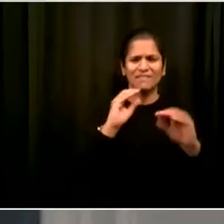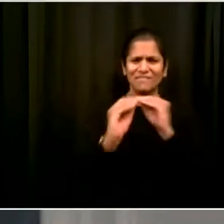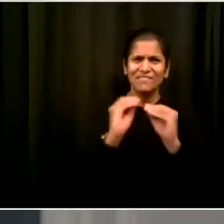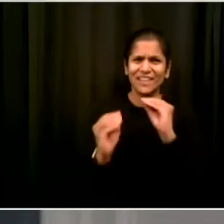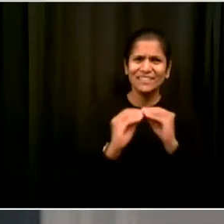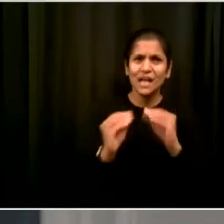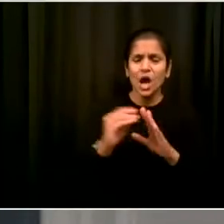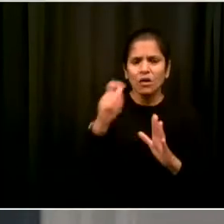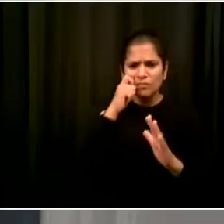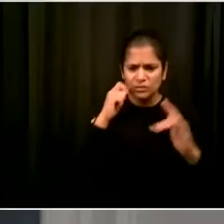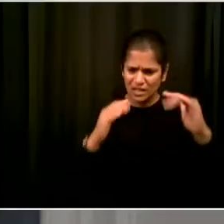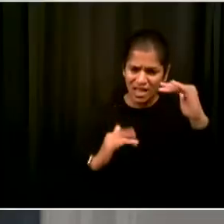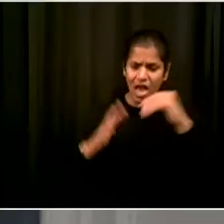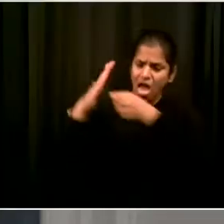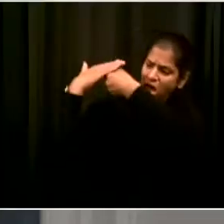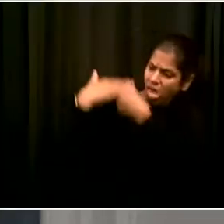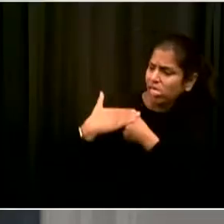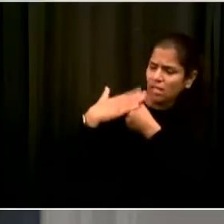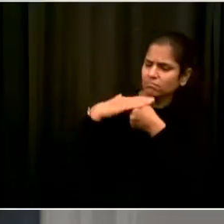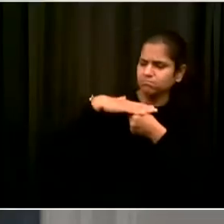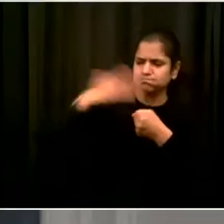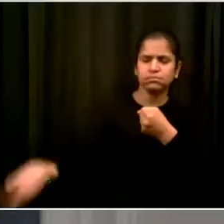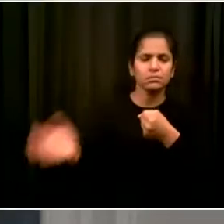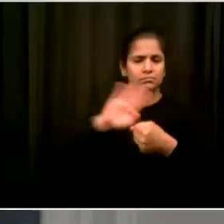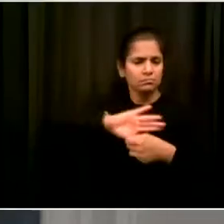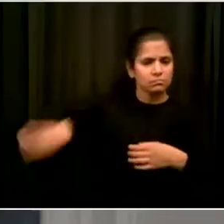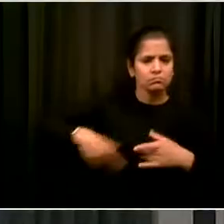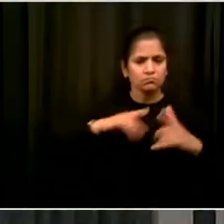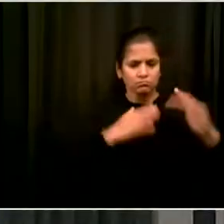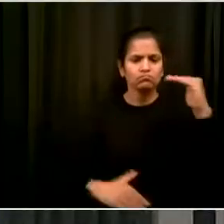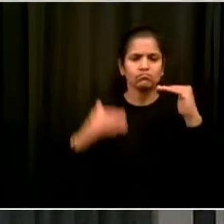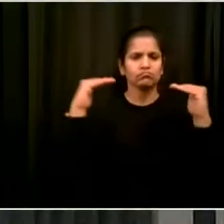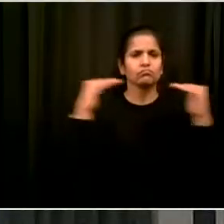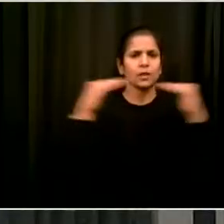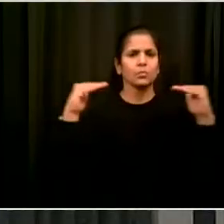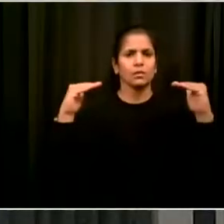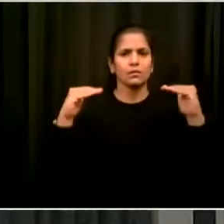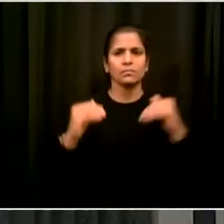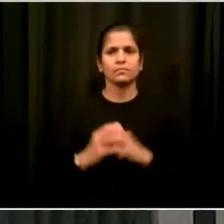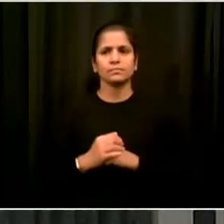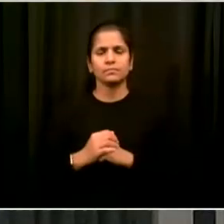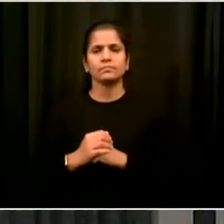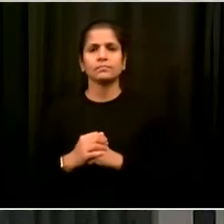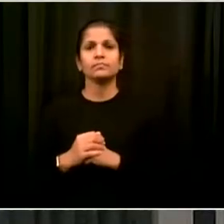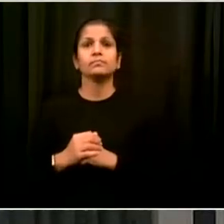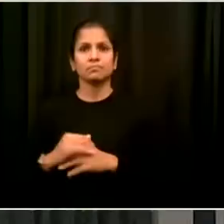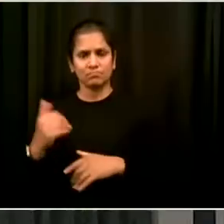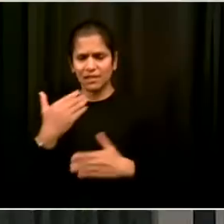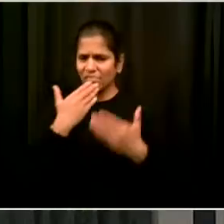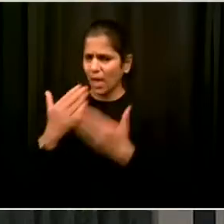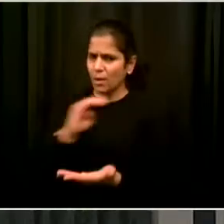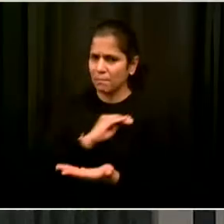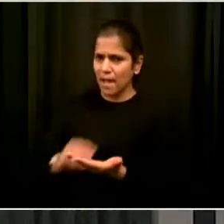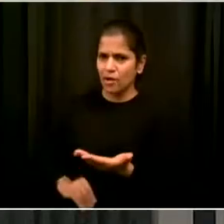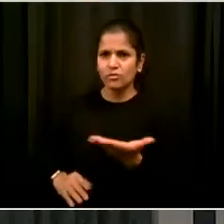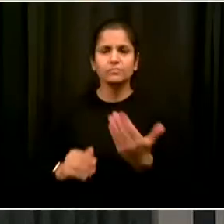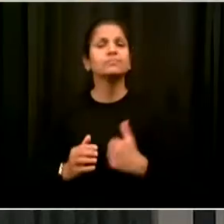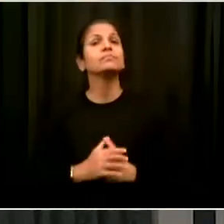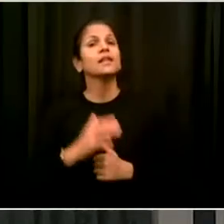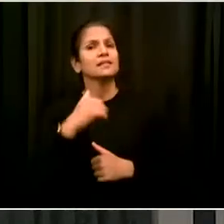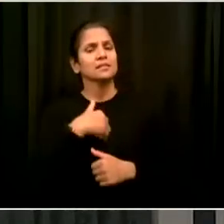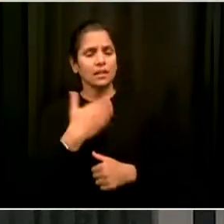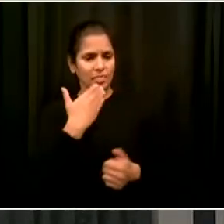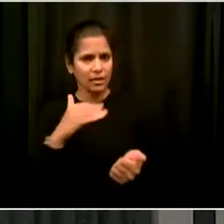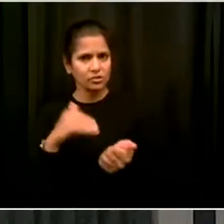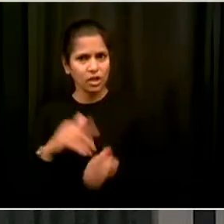and organizations in New York to make New York safe. Thank you. Thank you so much, Dr. Easterling, and thank you for your leadership, and thank you to